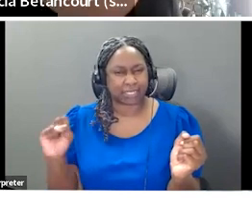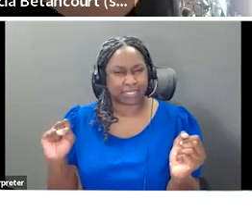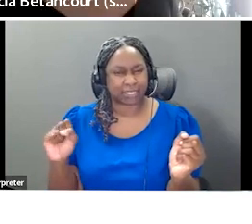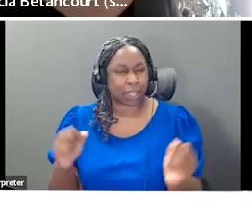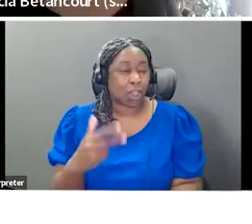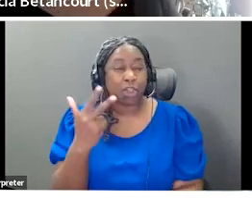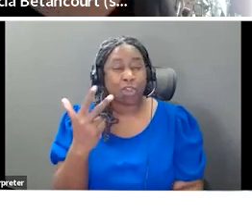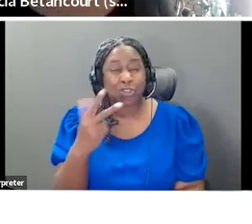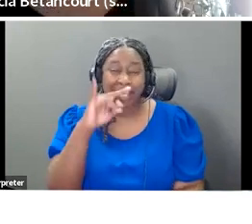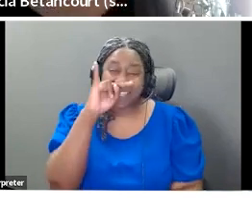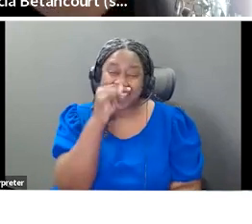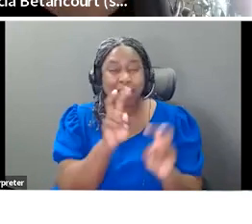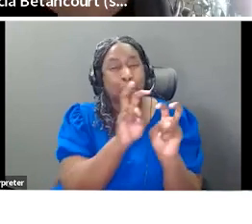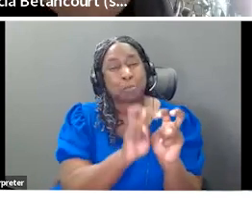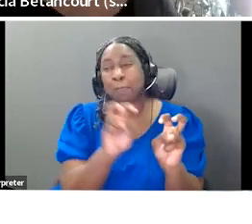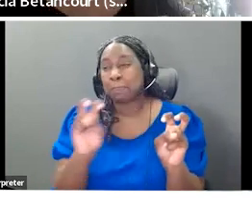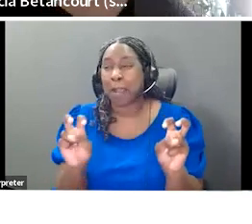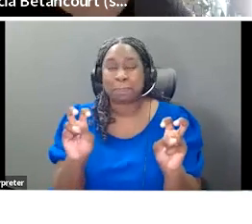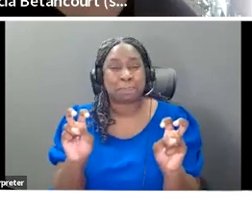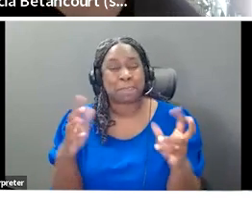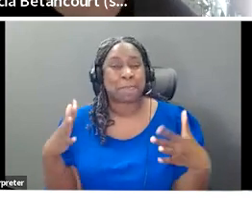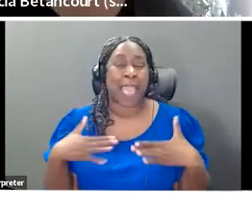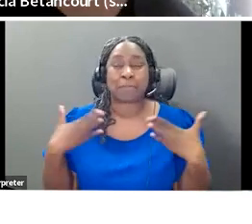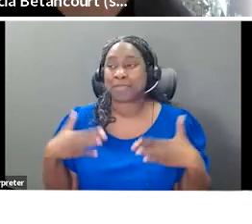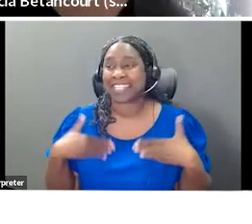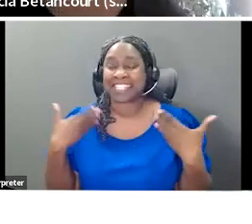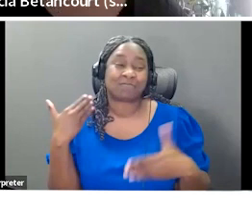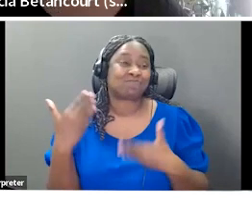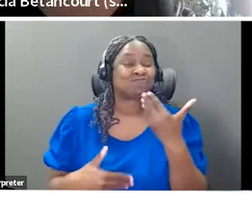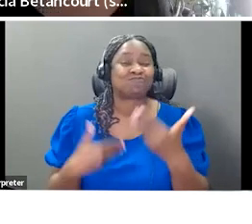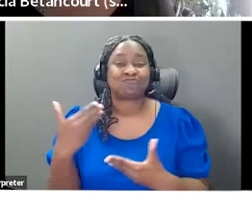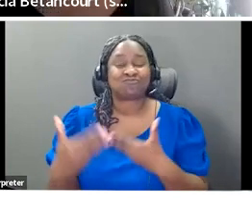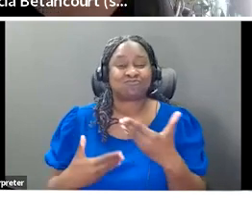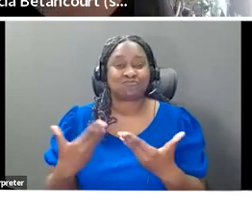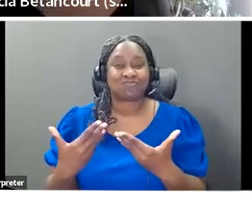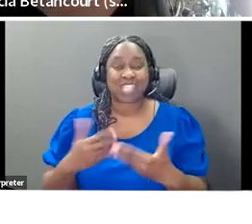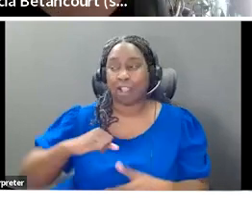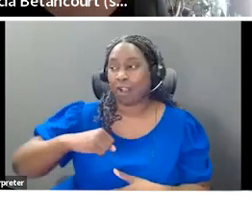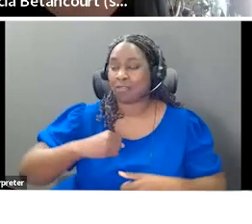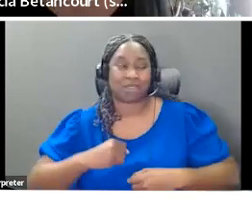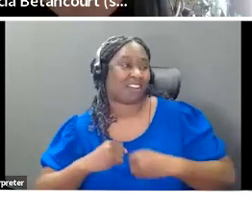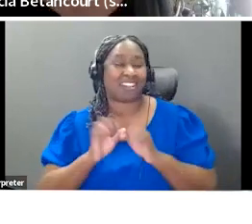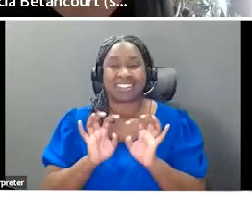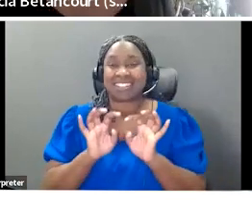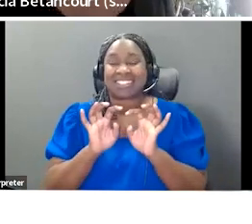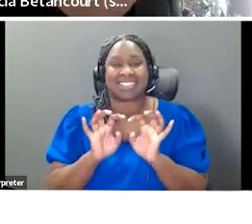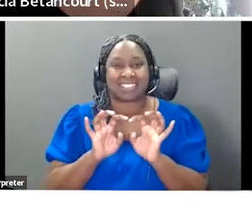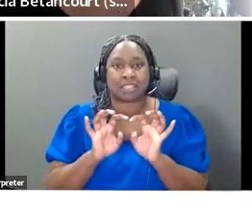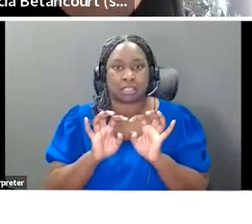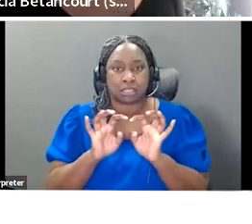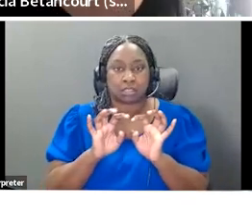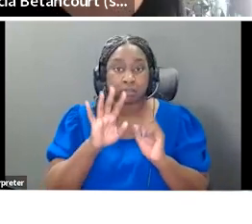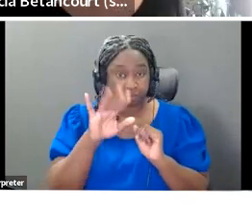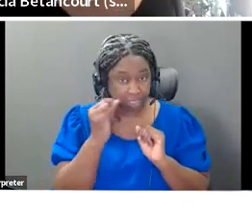happy-go-lucky kids, white children that are like arm in arm and very joyful comes up. When you